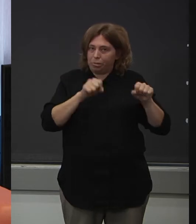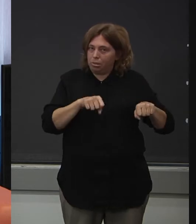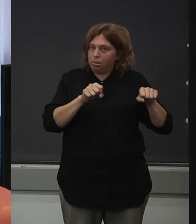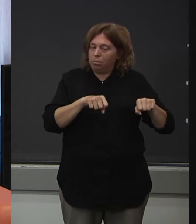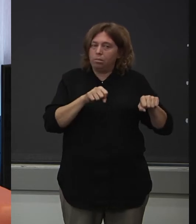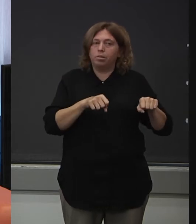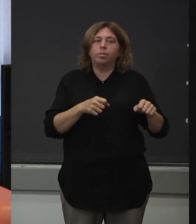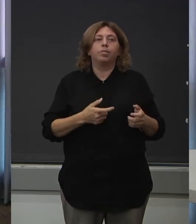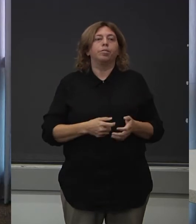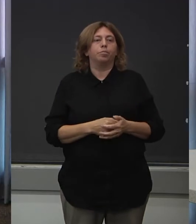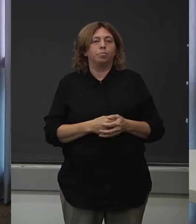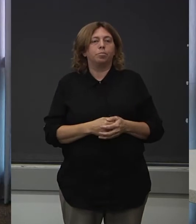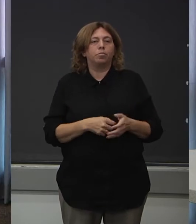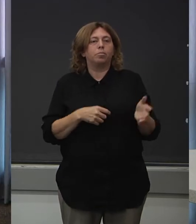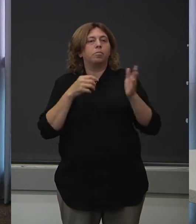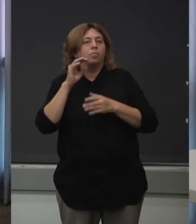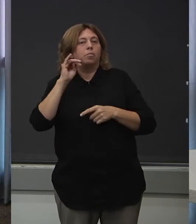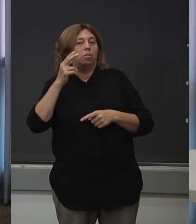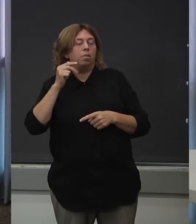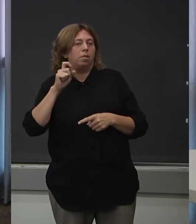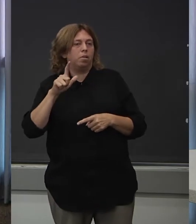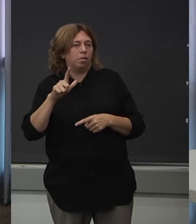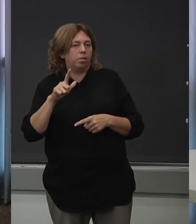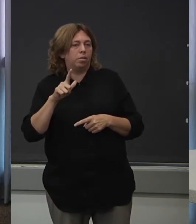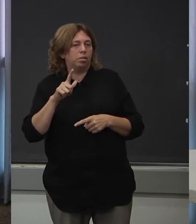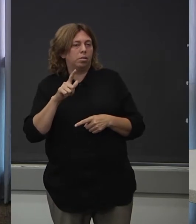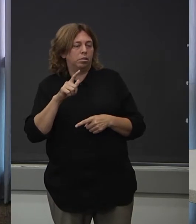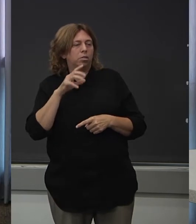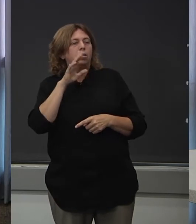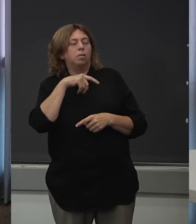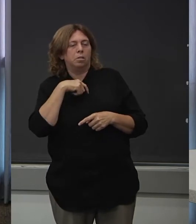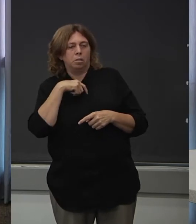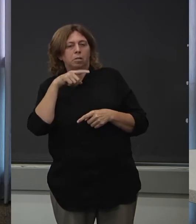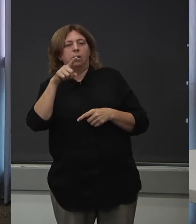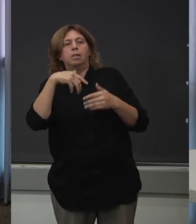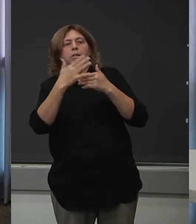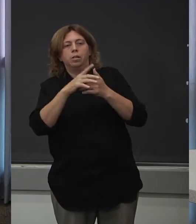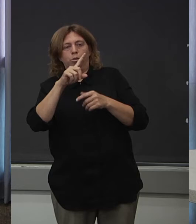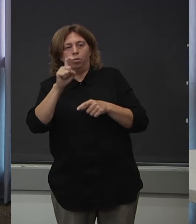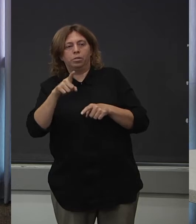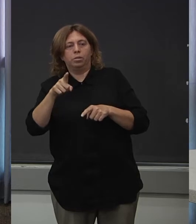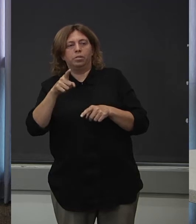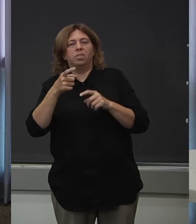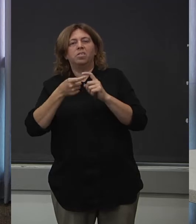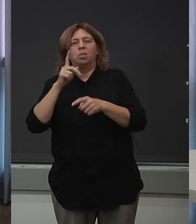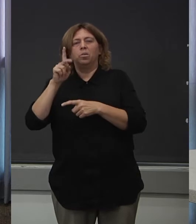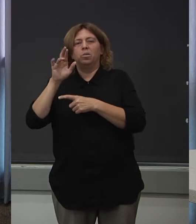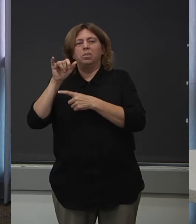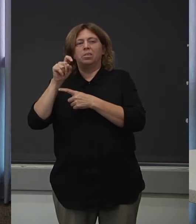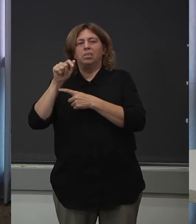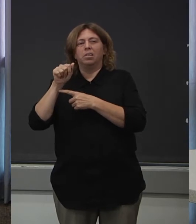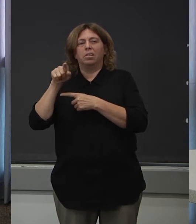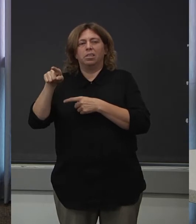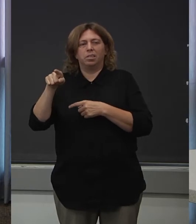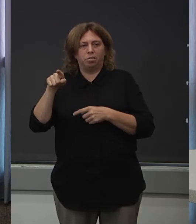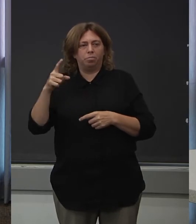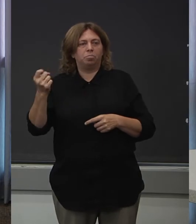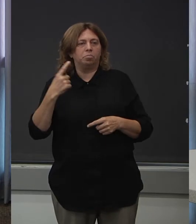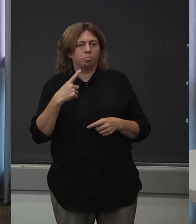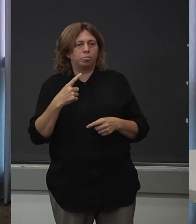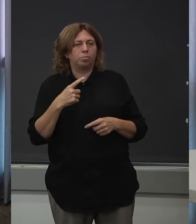So I think it's my turn to read the question. The next question is from Krista, who says, TriMet has reported that though they are